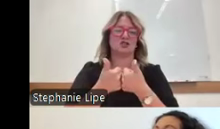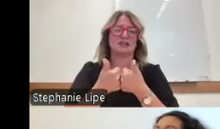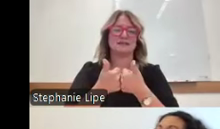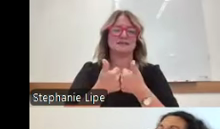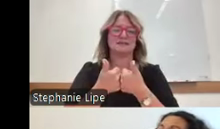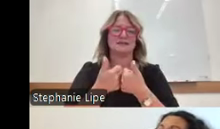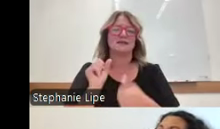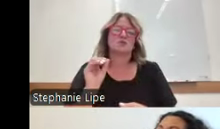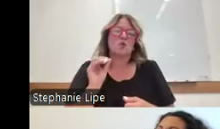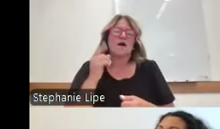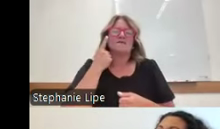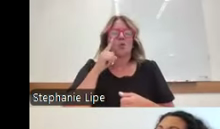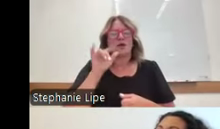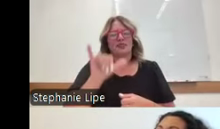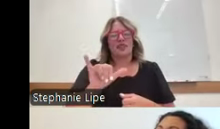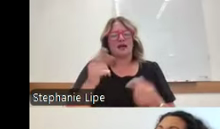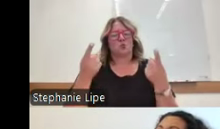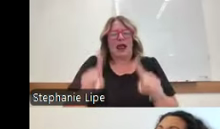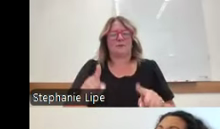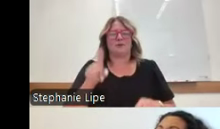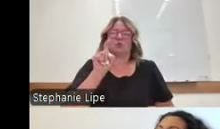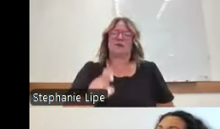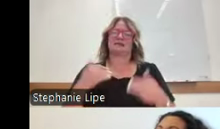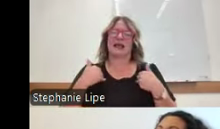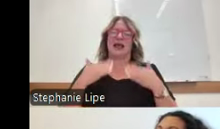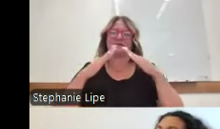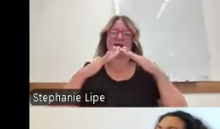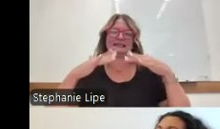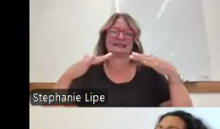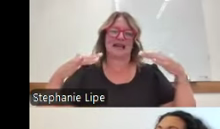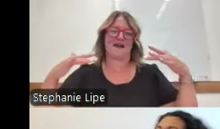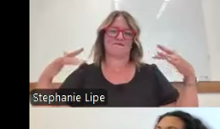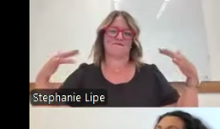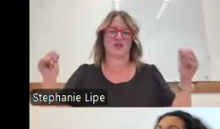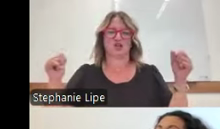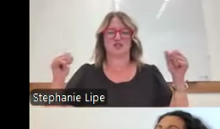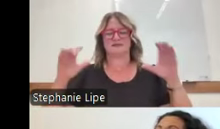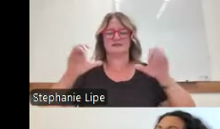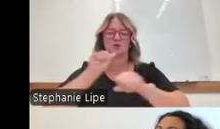and also overcoming challenges. So for that to happen, you must